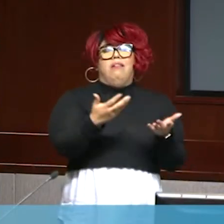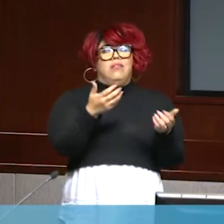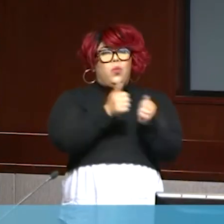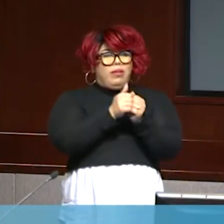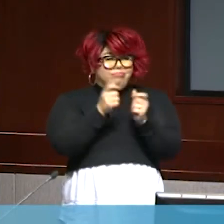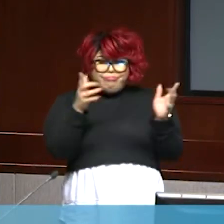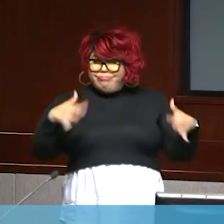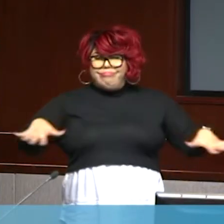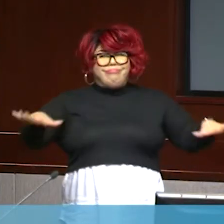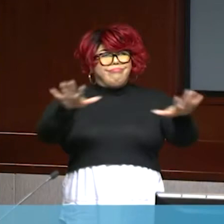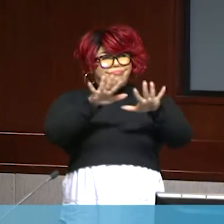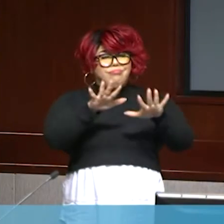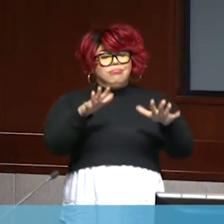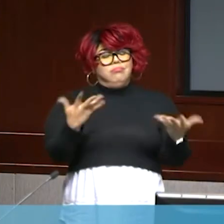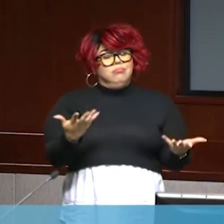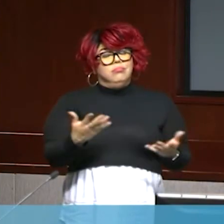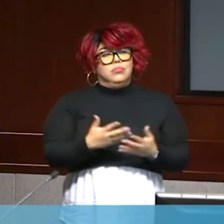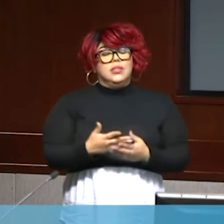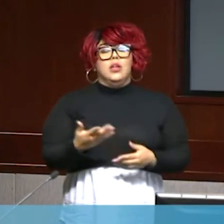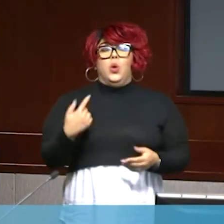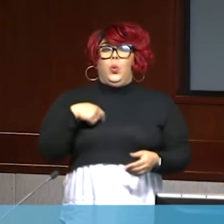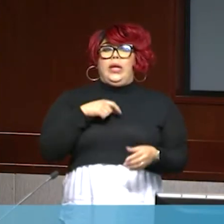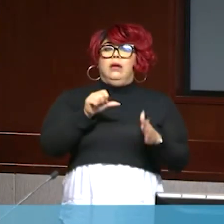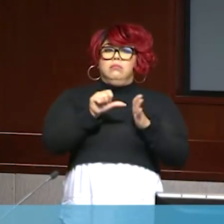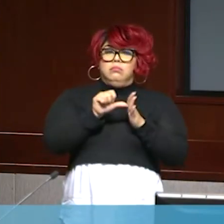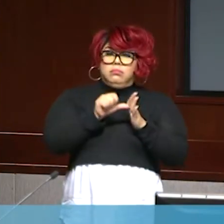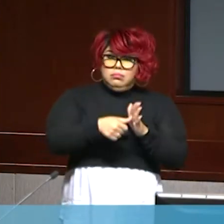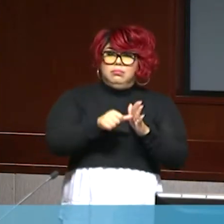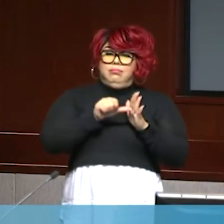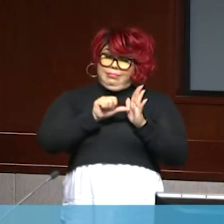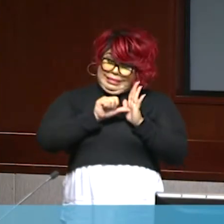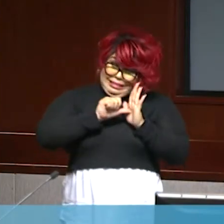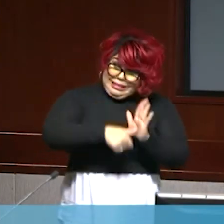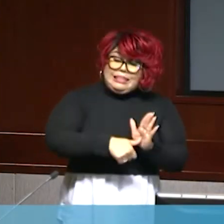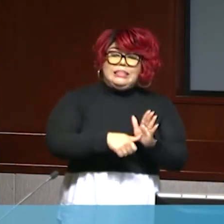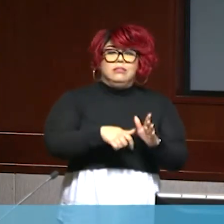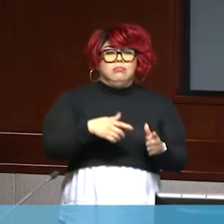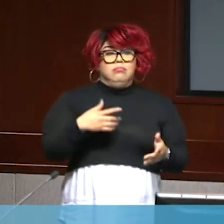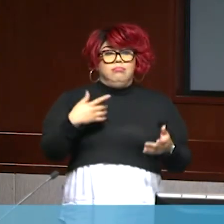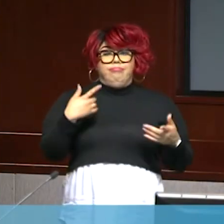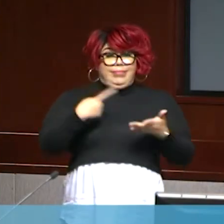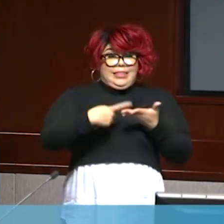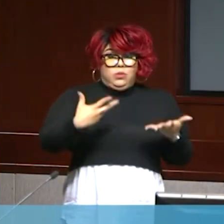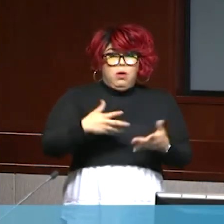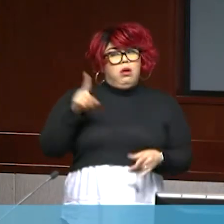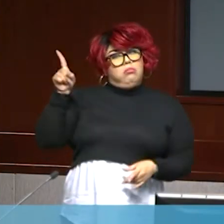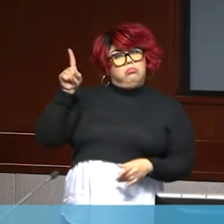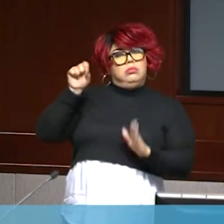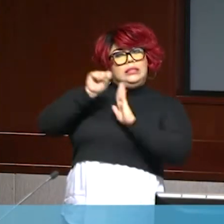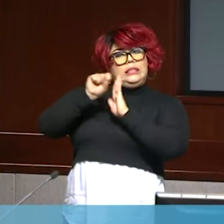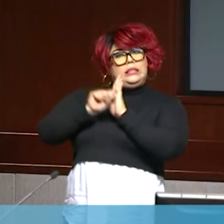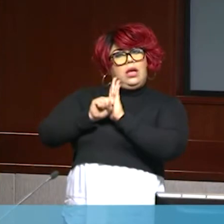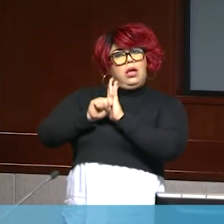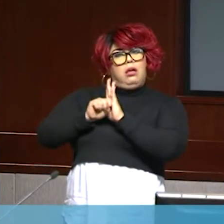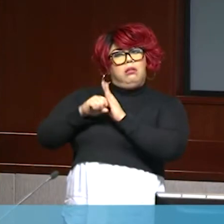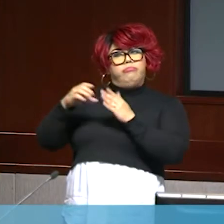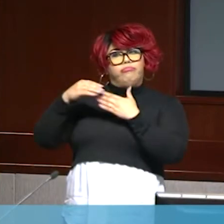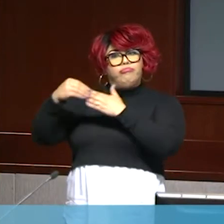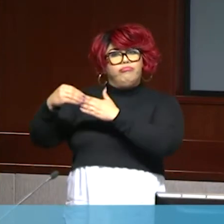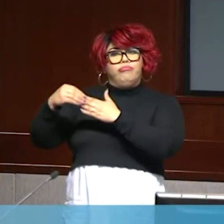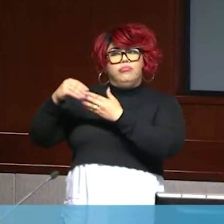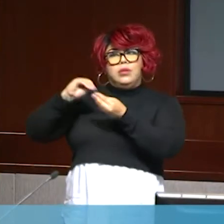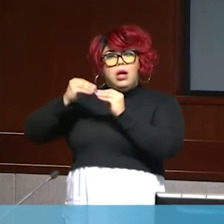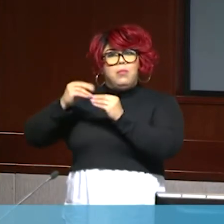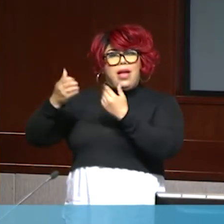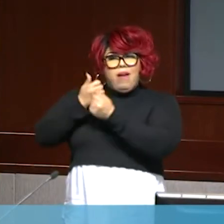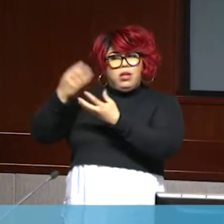everybody is clear. And we are we're continuing to reinforce what the state public health officials are telling us and